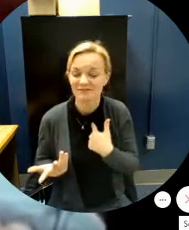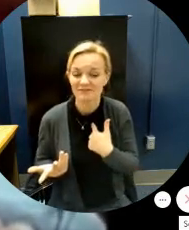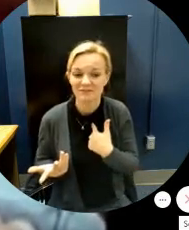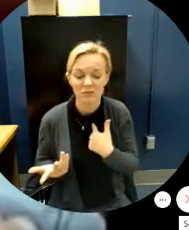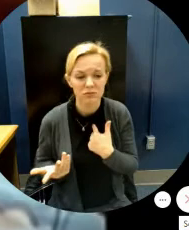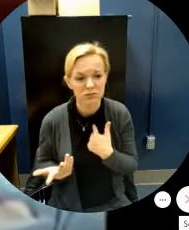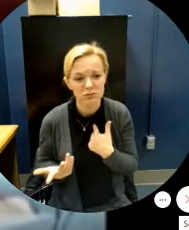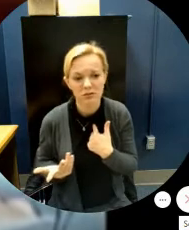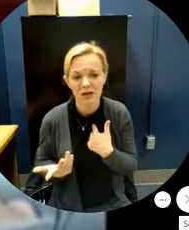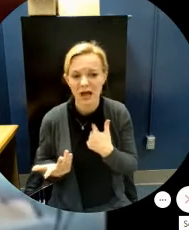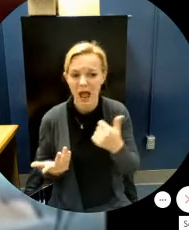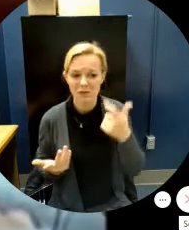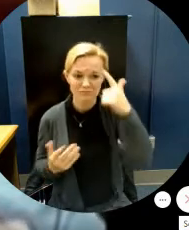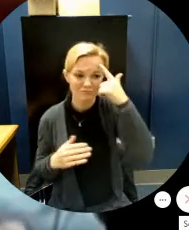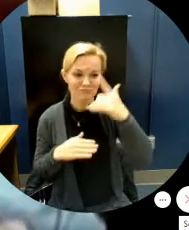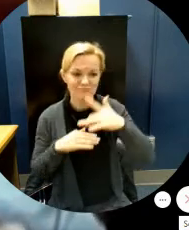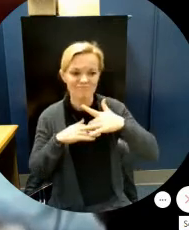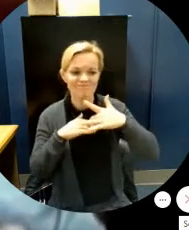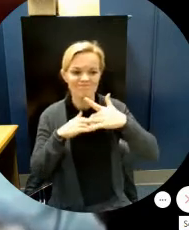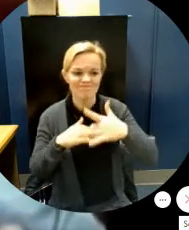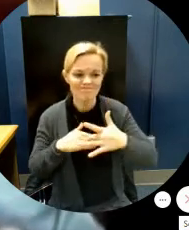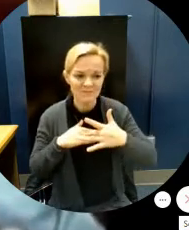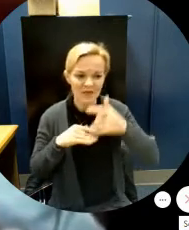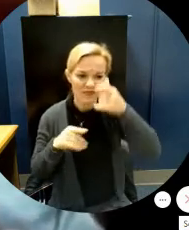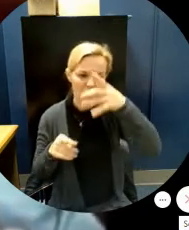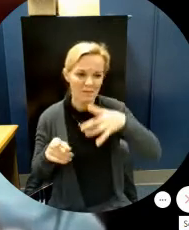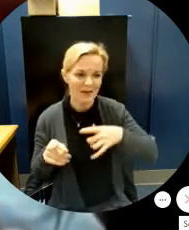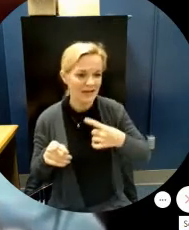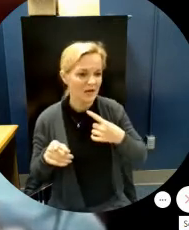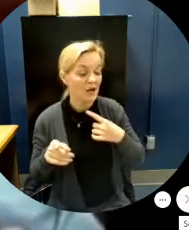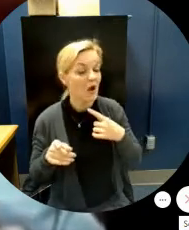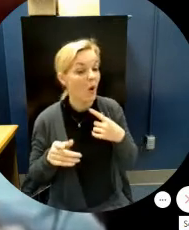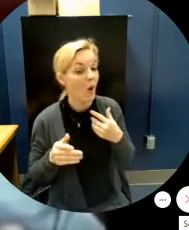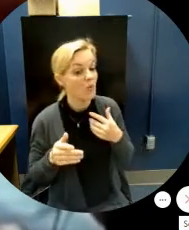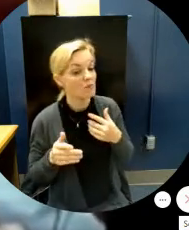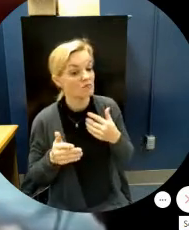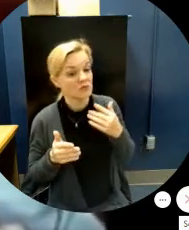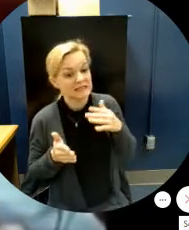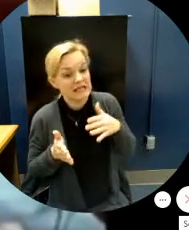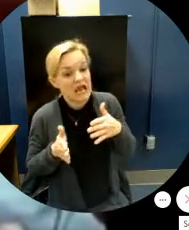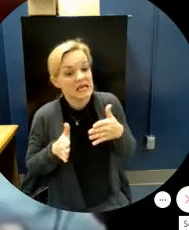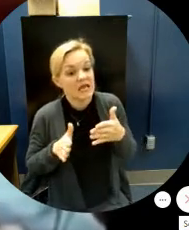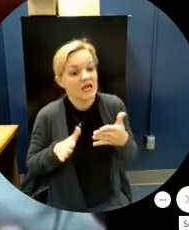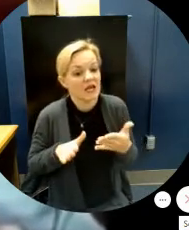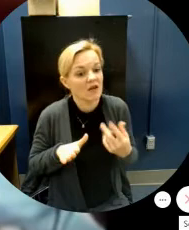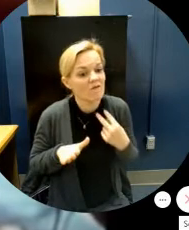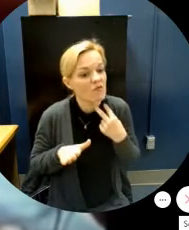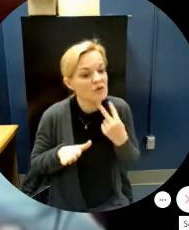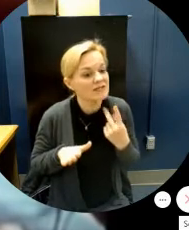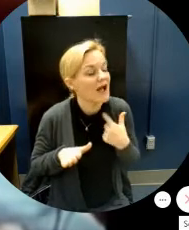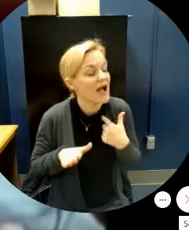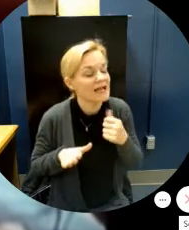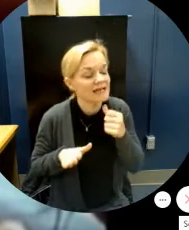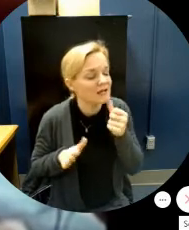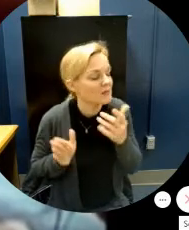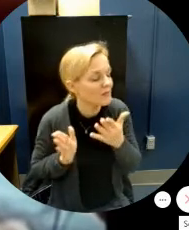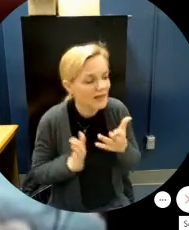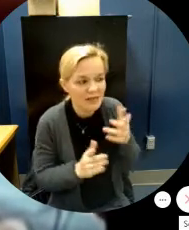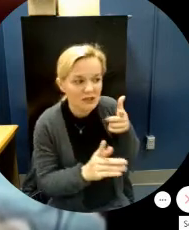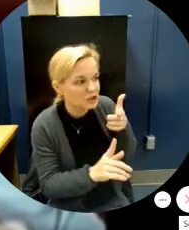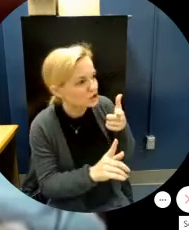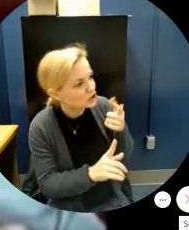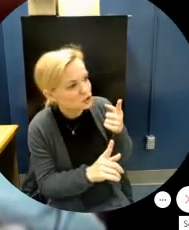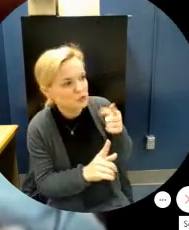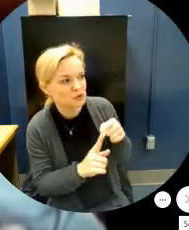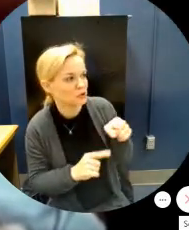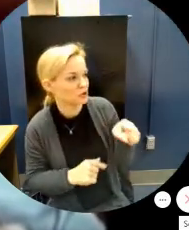me before he fell to the floor and became unconscious. He said, "I wasn't going to shoot you." Well,